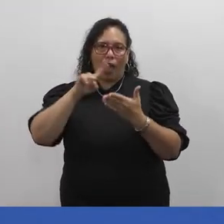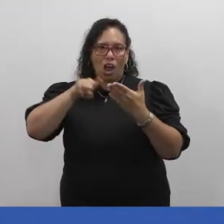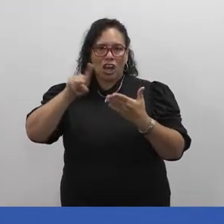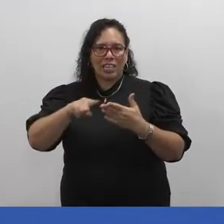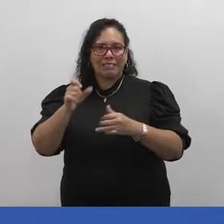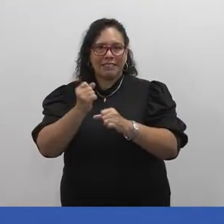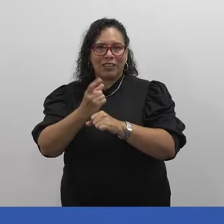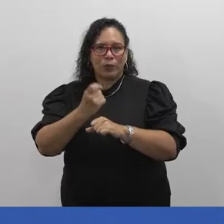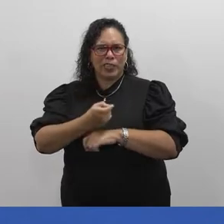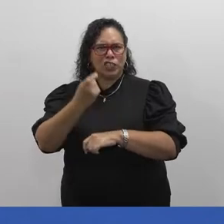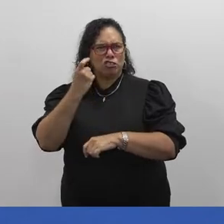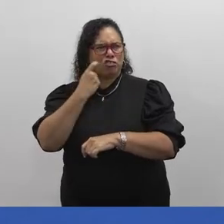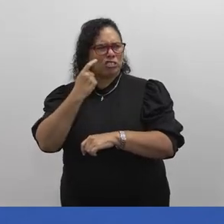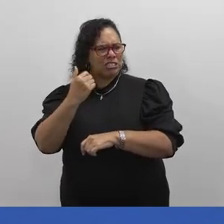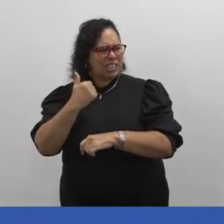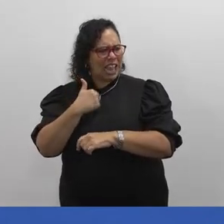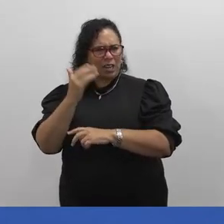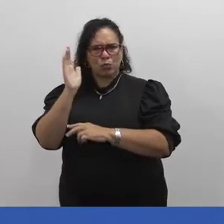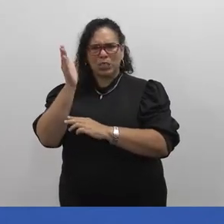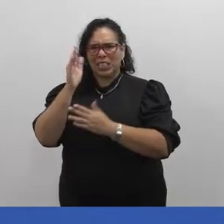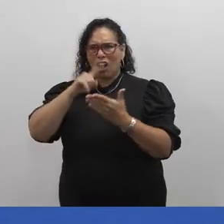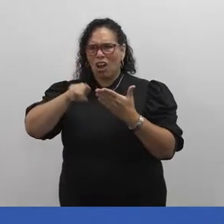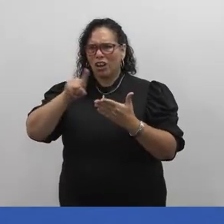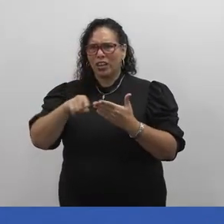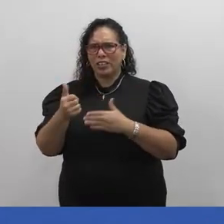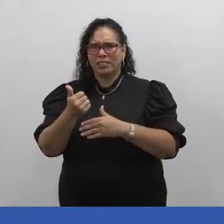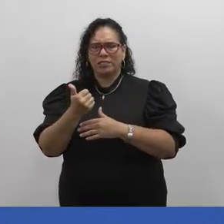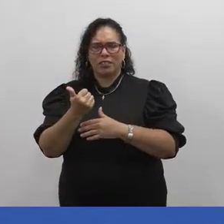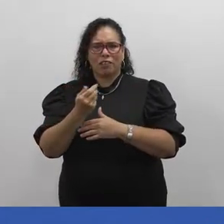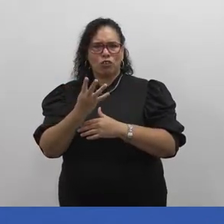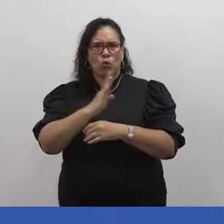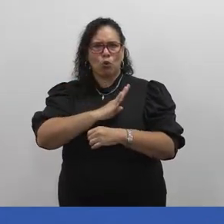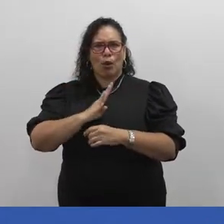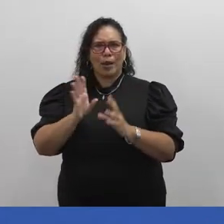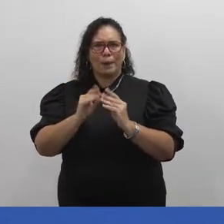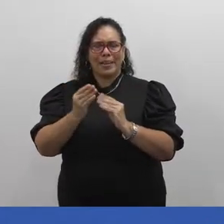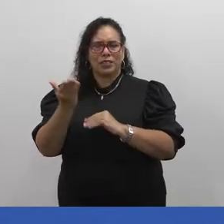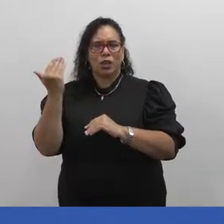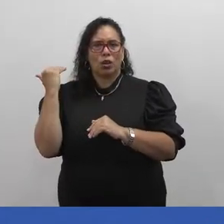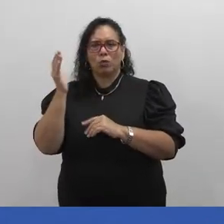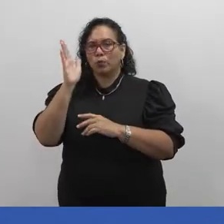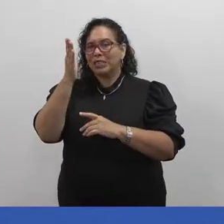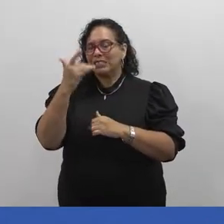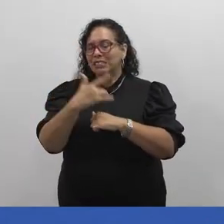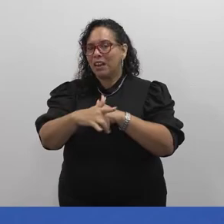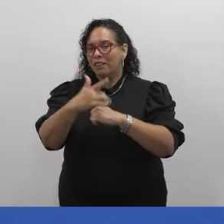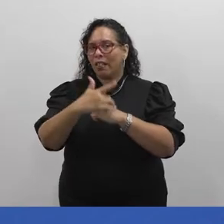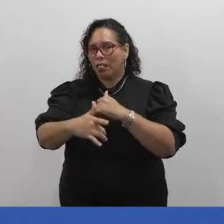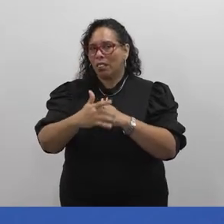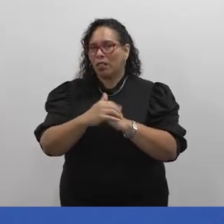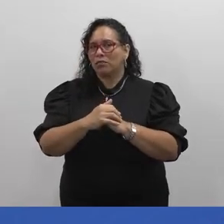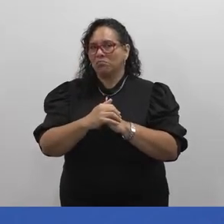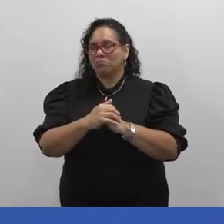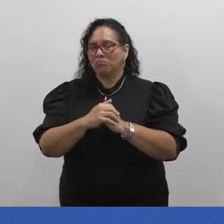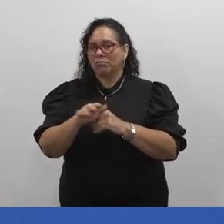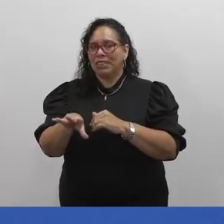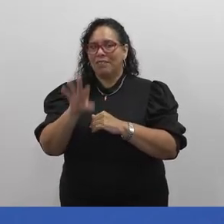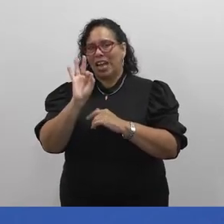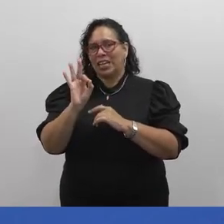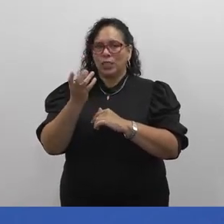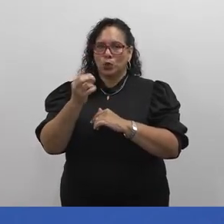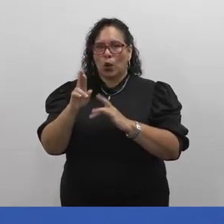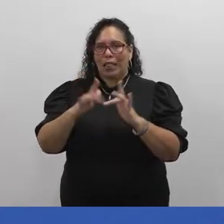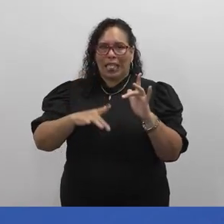year. I think we just had an audit presentation just a couple of board meetings ago, but those presentations are available. The findings or the lack